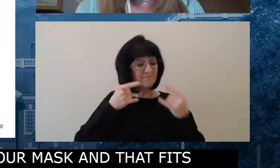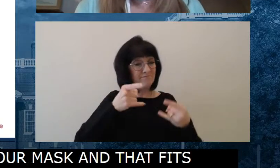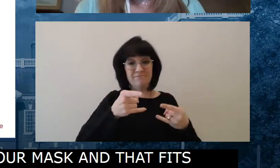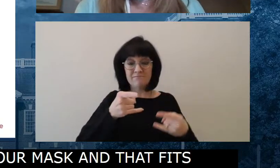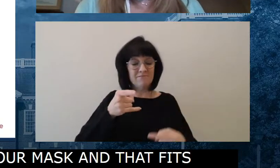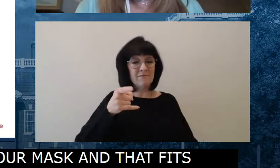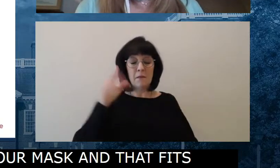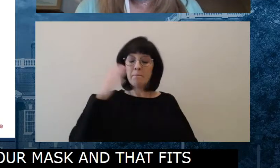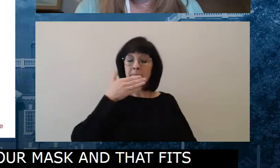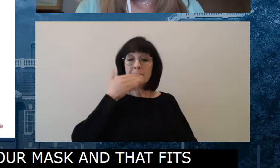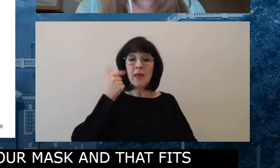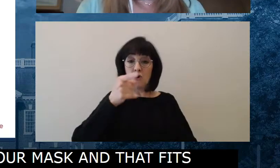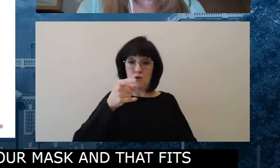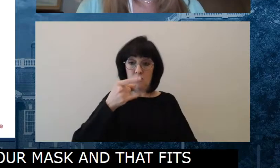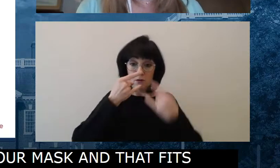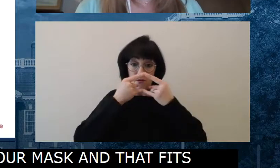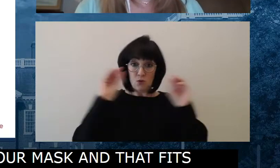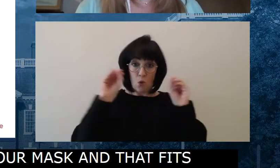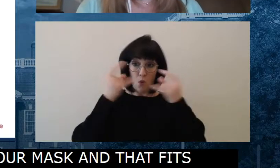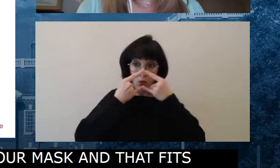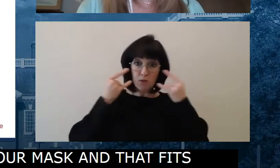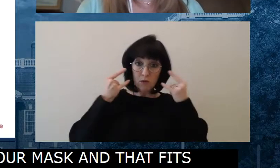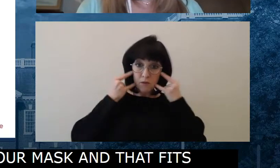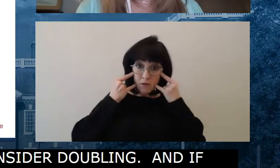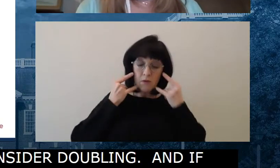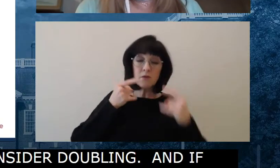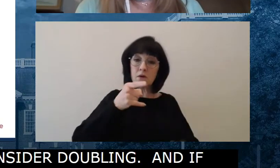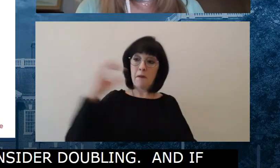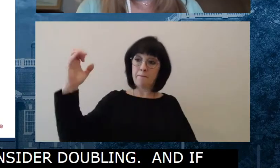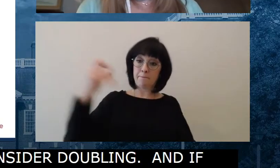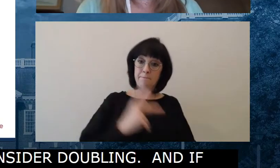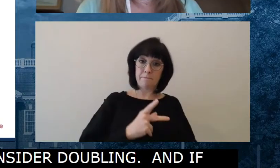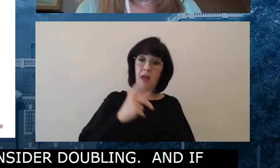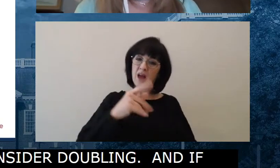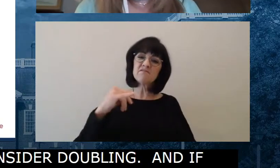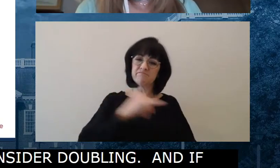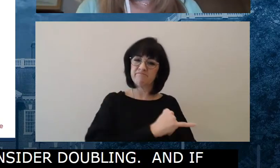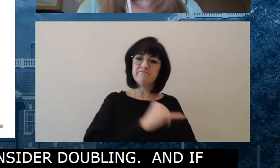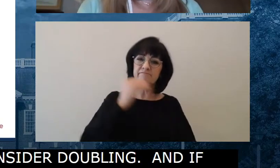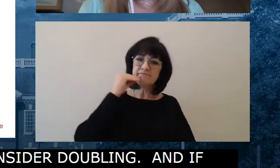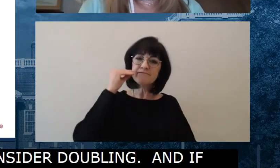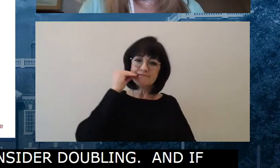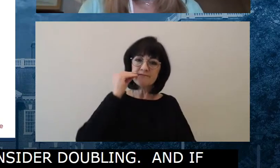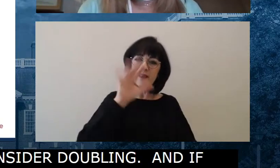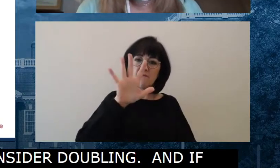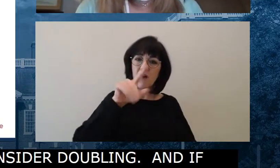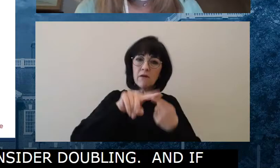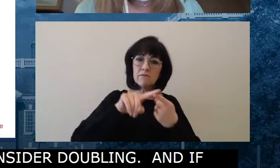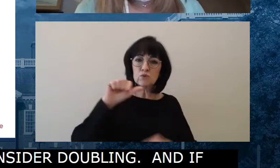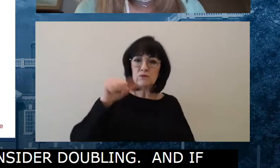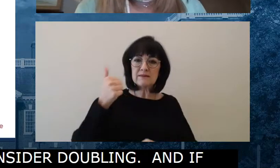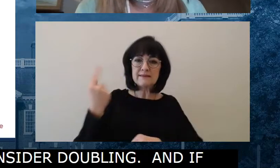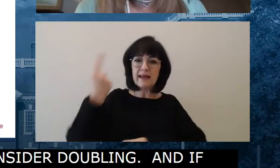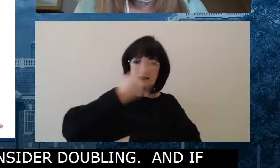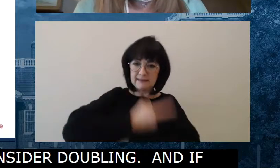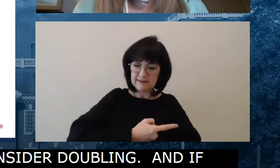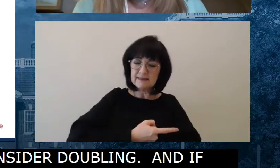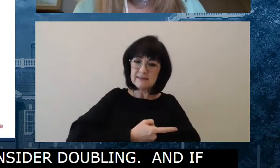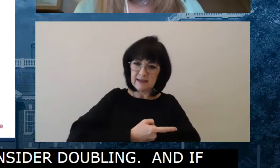days after your trip if you get tested at 5 days, or 10 days after your trip if you don't get